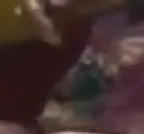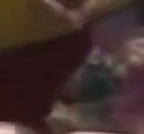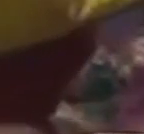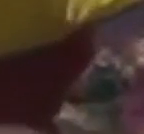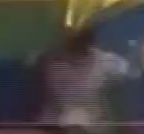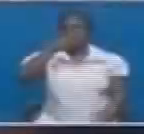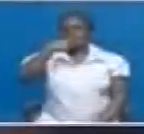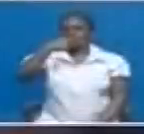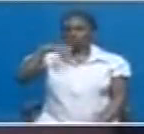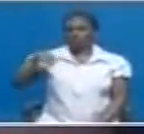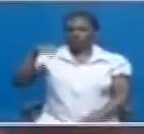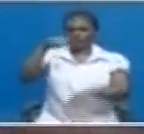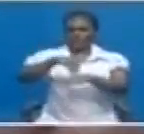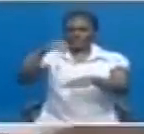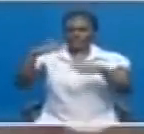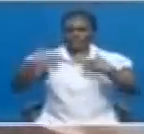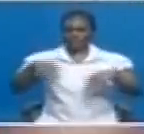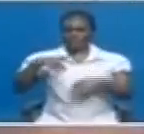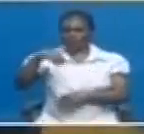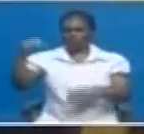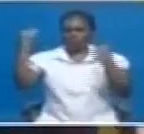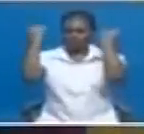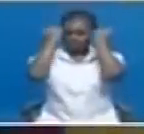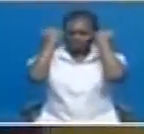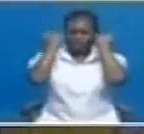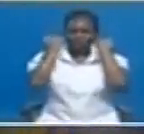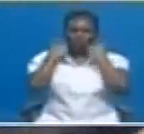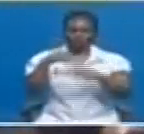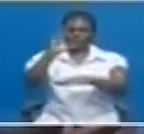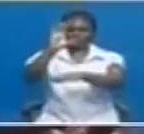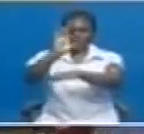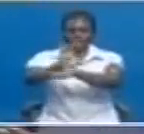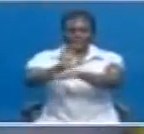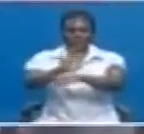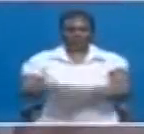Polio victims takes the Catholic Church to court over its campaign against the vaccination.